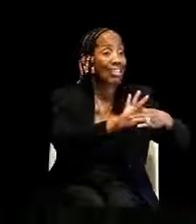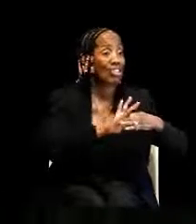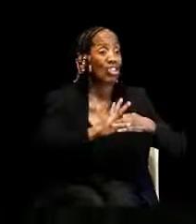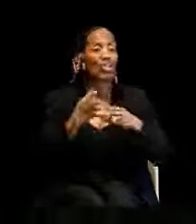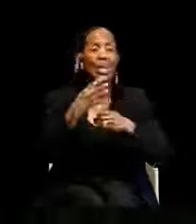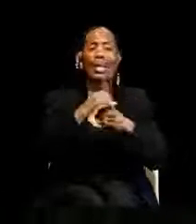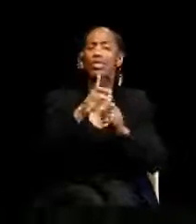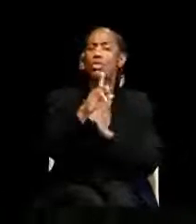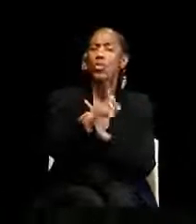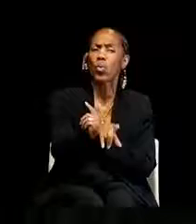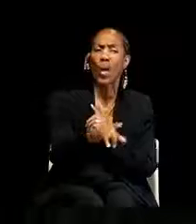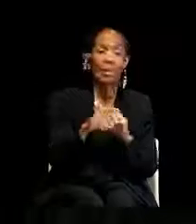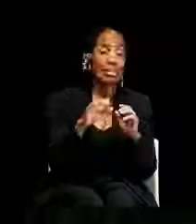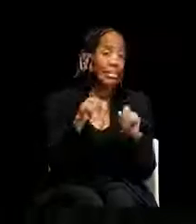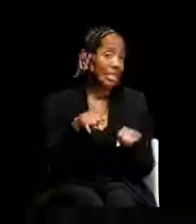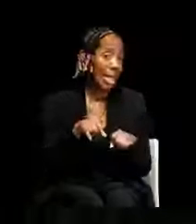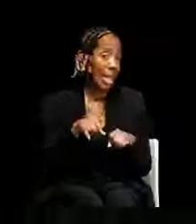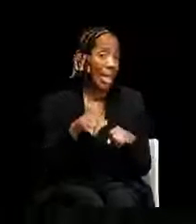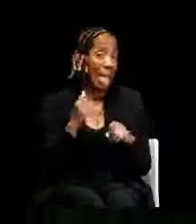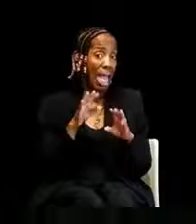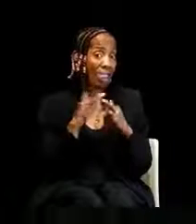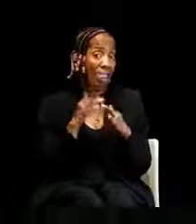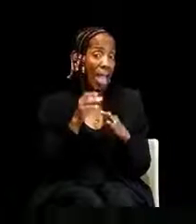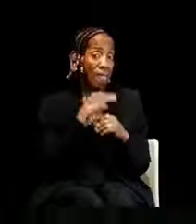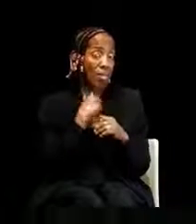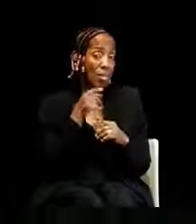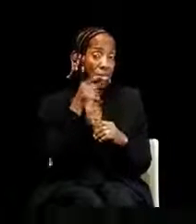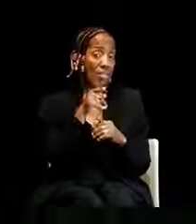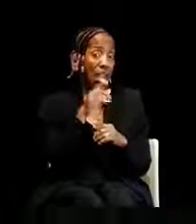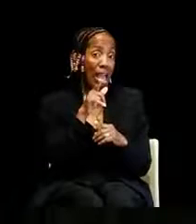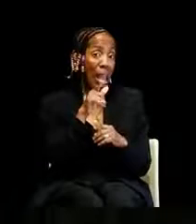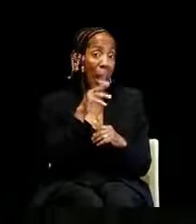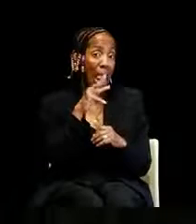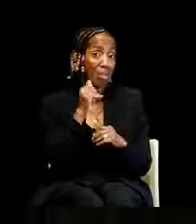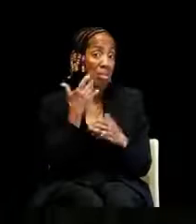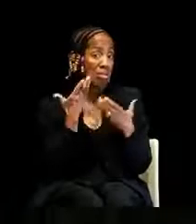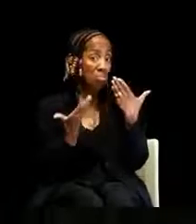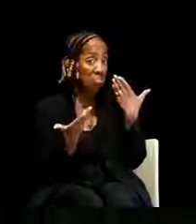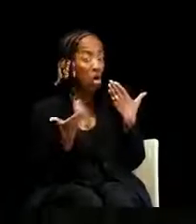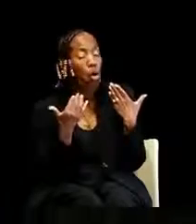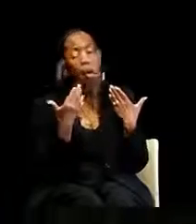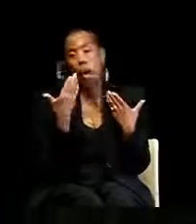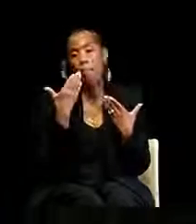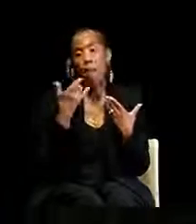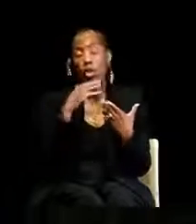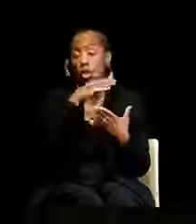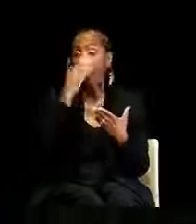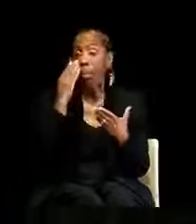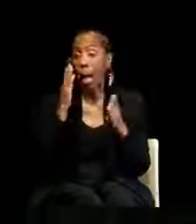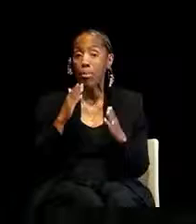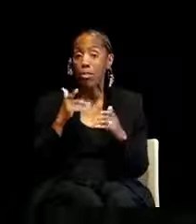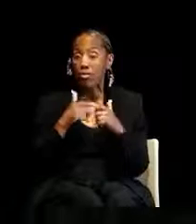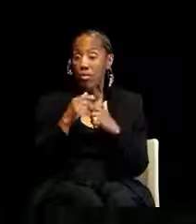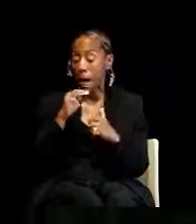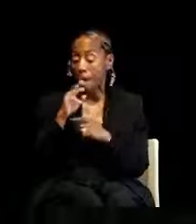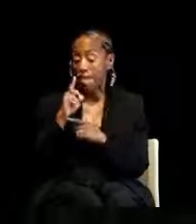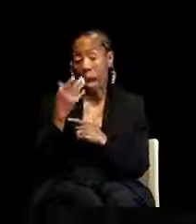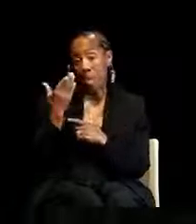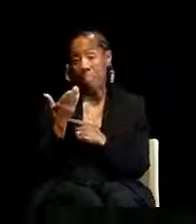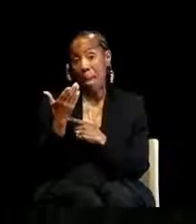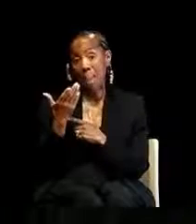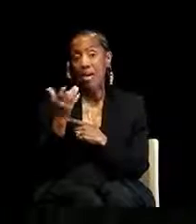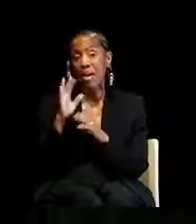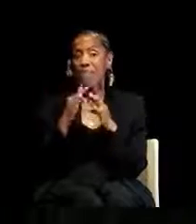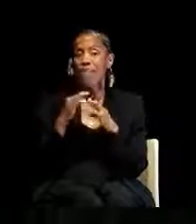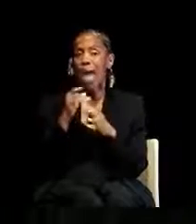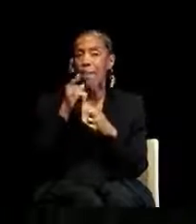the question of, could you possibly have family members who are in Liberia? Or if you're a Black person who are from Maryland, you might have had